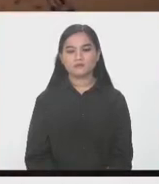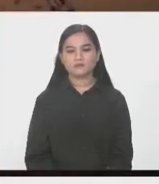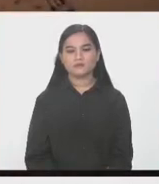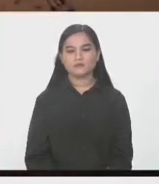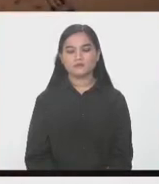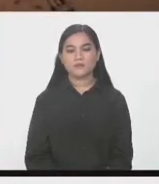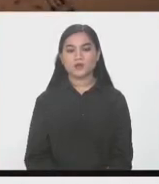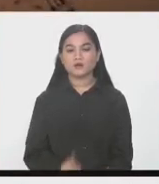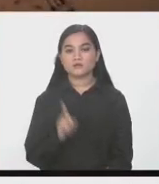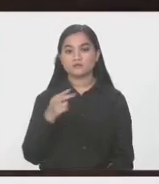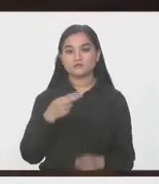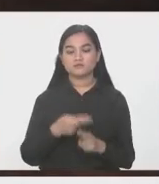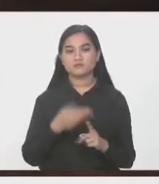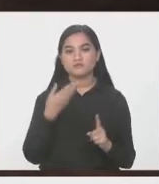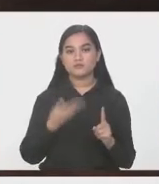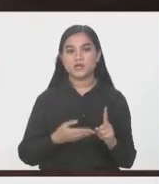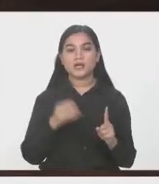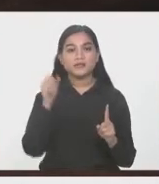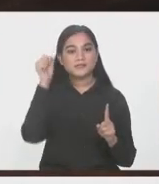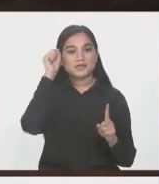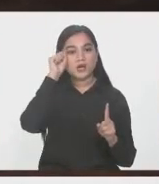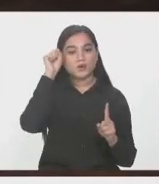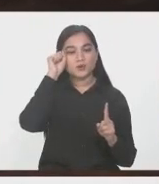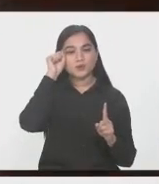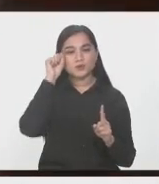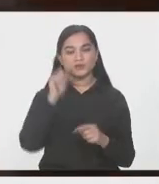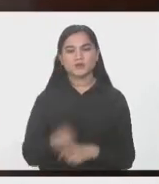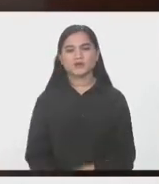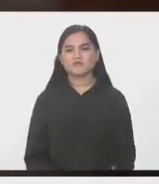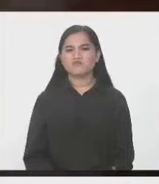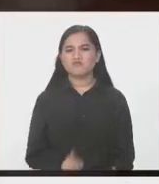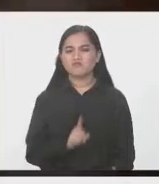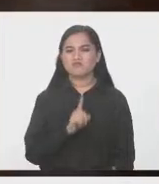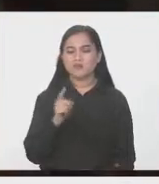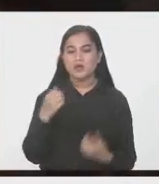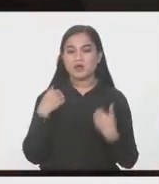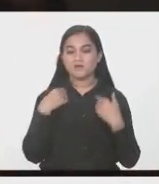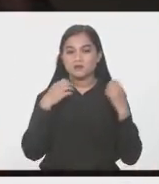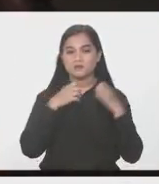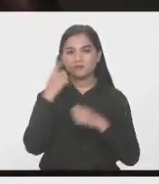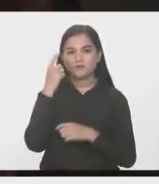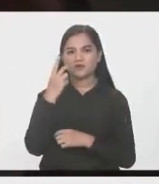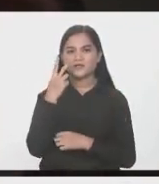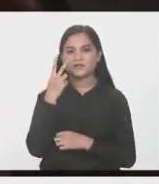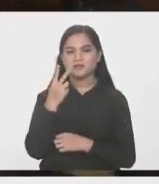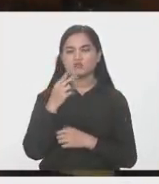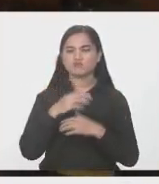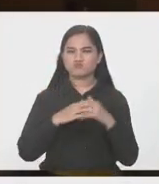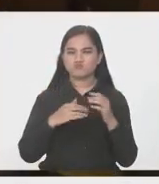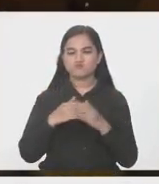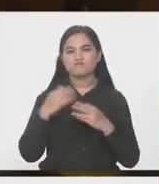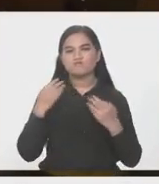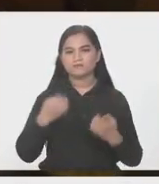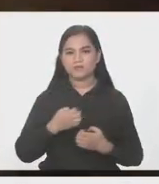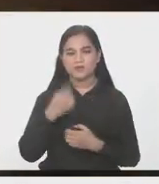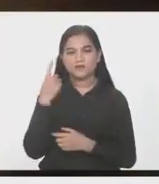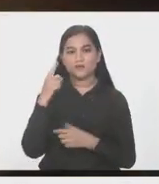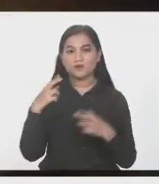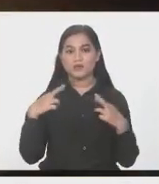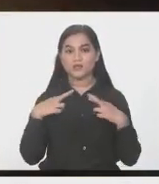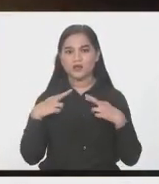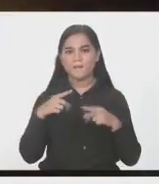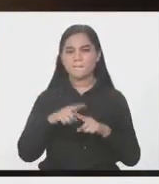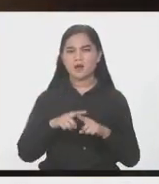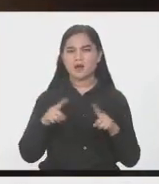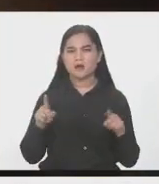His name is Saulus. In ideal circumstances, one would expect to see him relaxing and enjoying his retirement. But